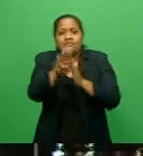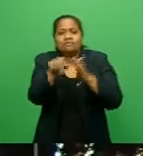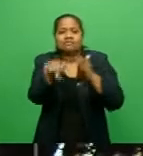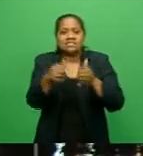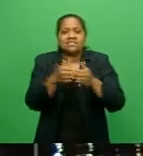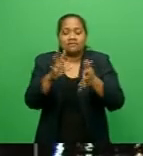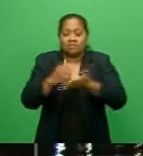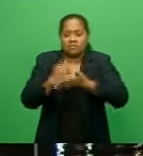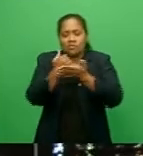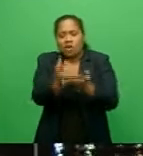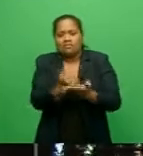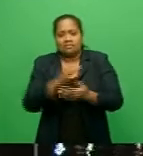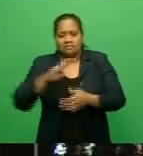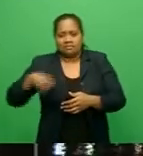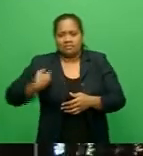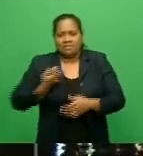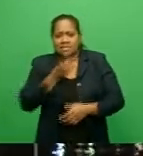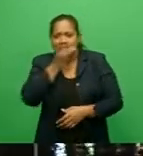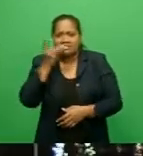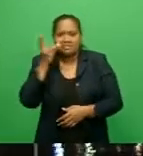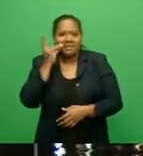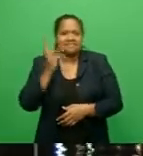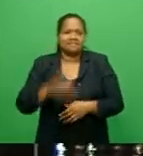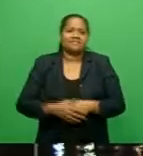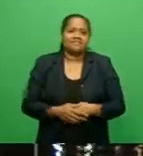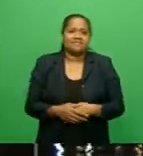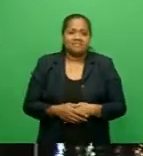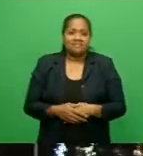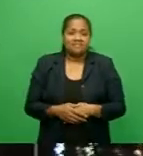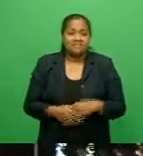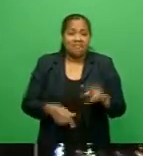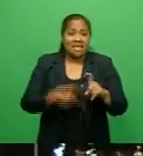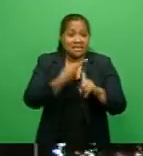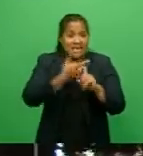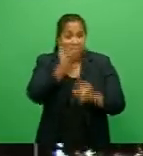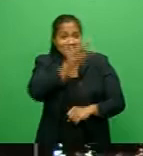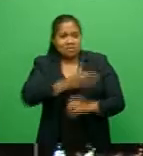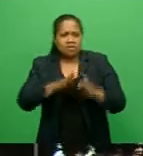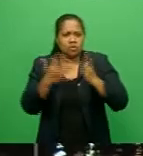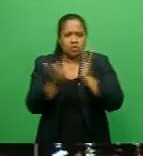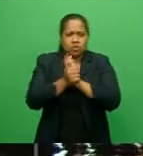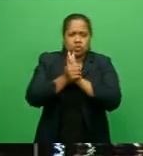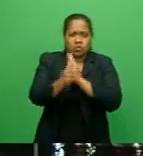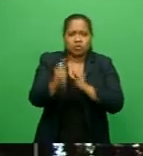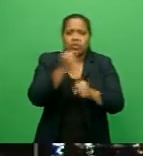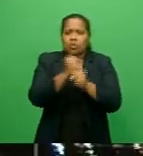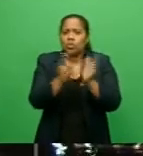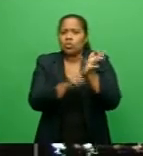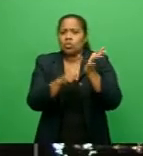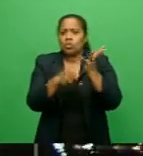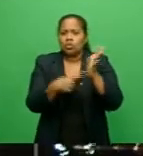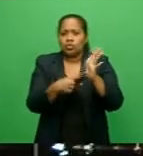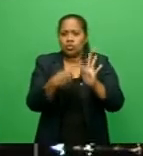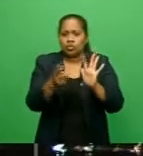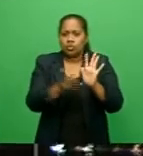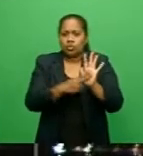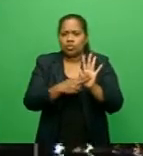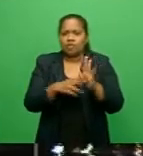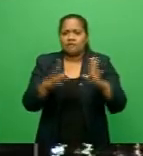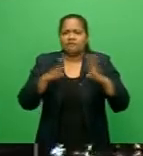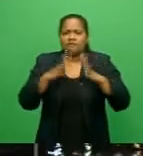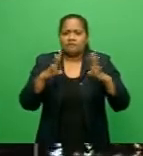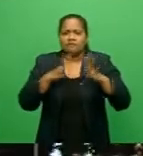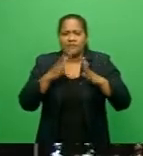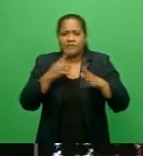her husband's diet. Apiniso Wangarandova reports Case now specializes in gluten-free chutney, dips, pickles and